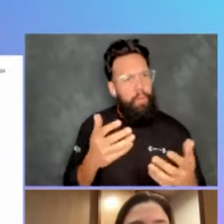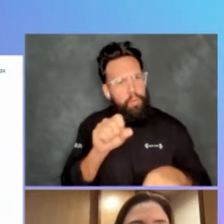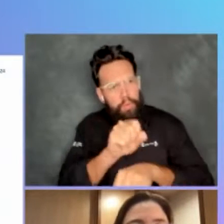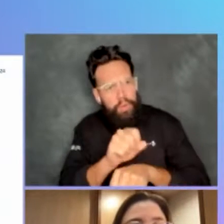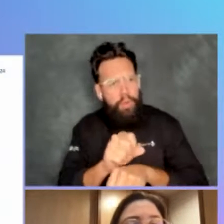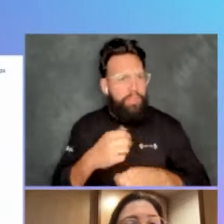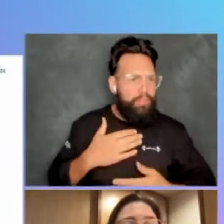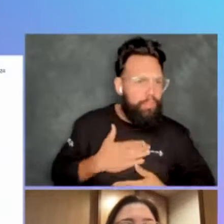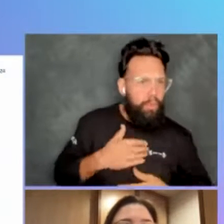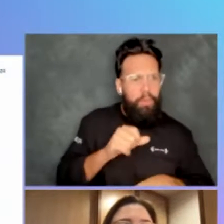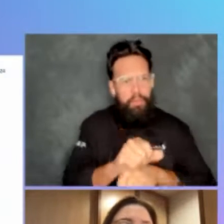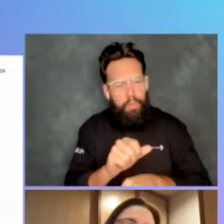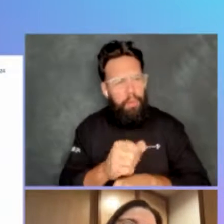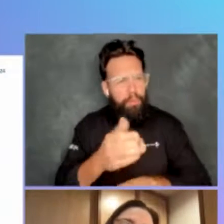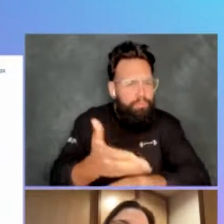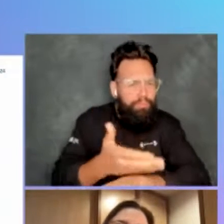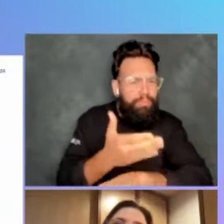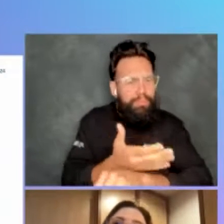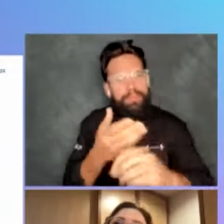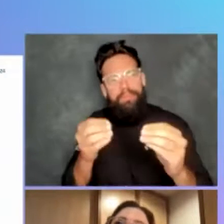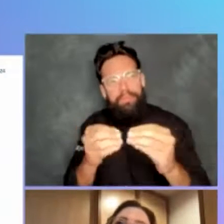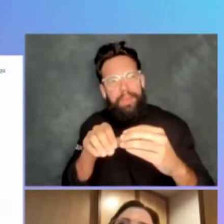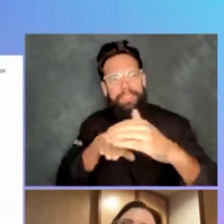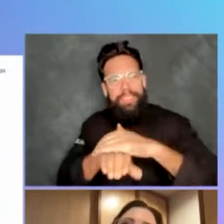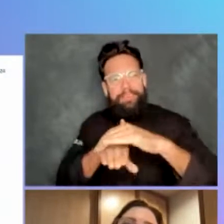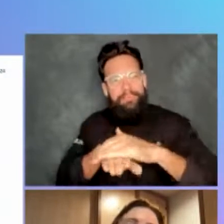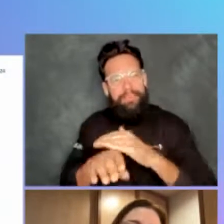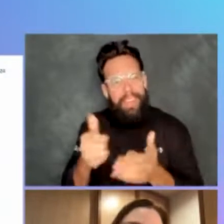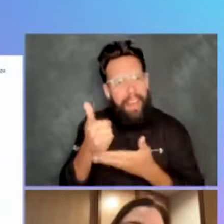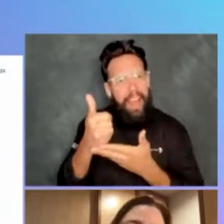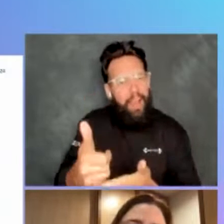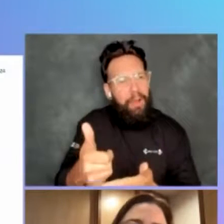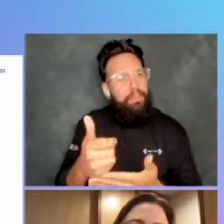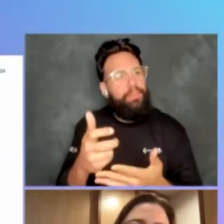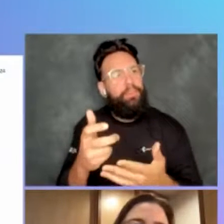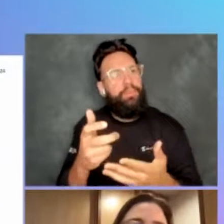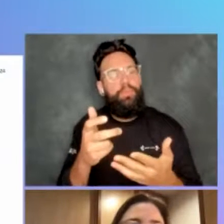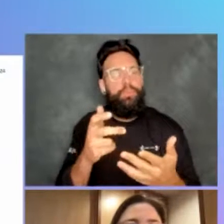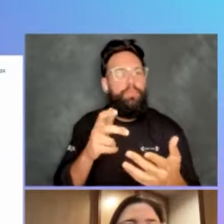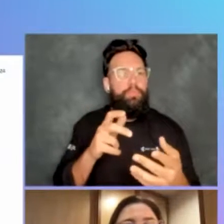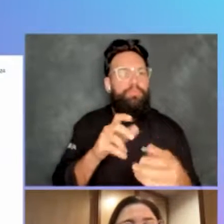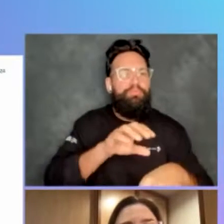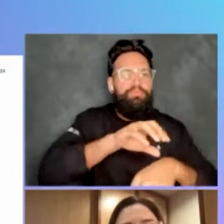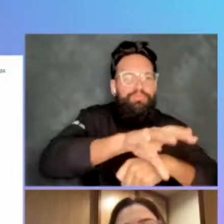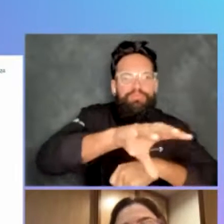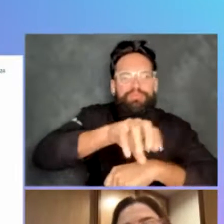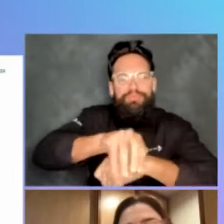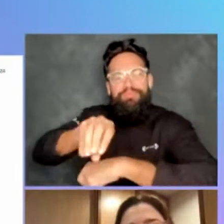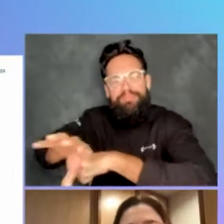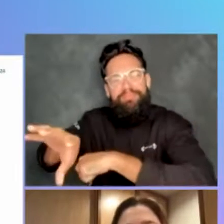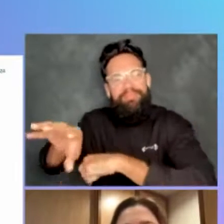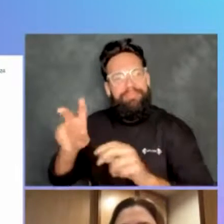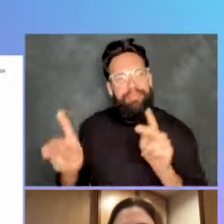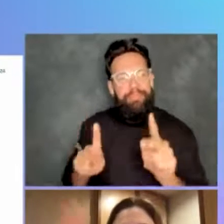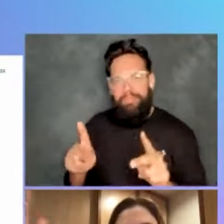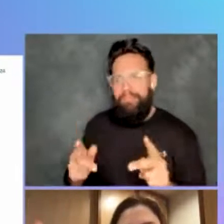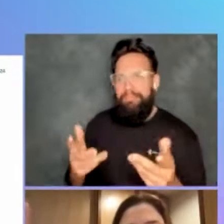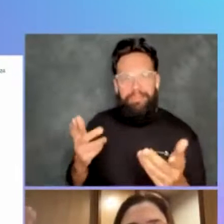product accessible, rather than the often negative feedback that comes for accessibility when you're at